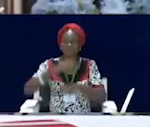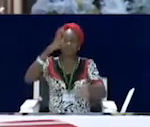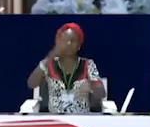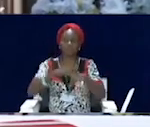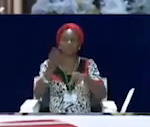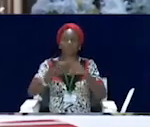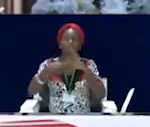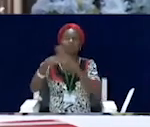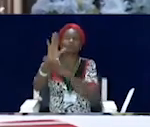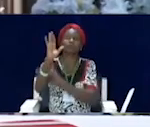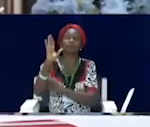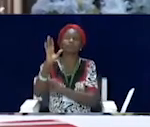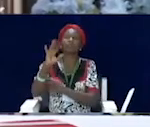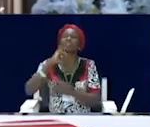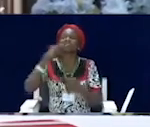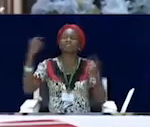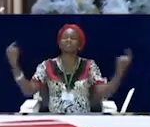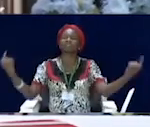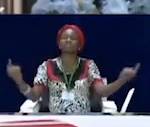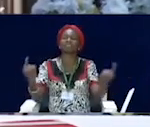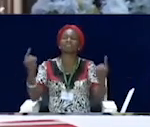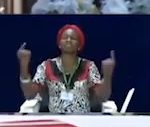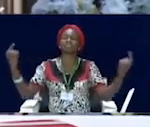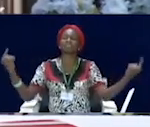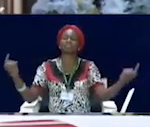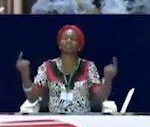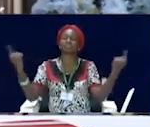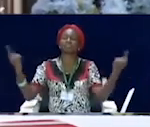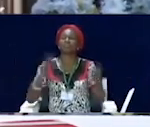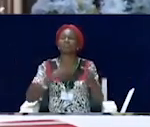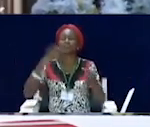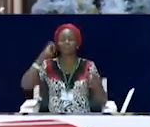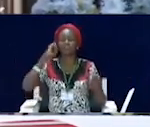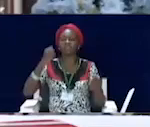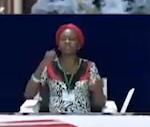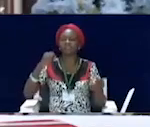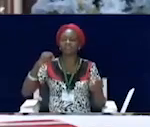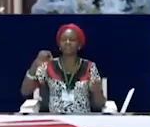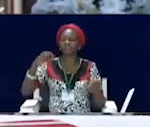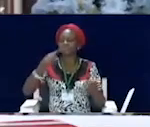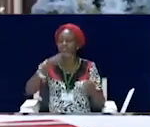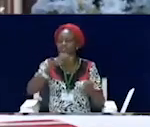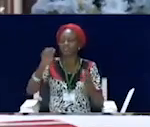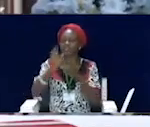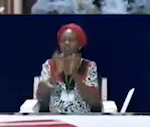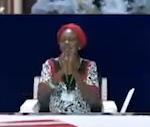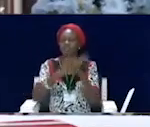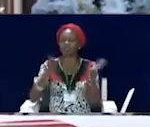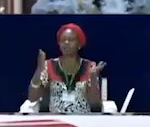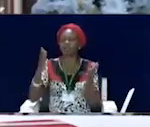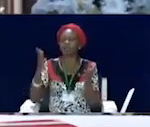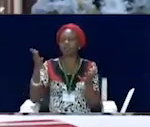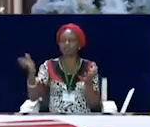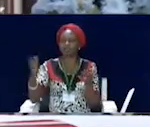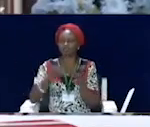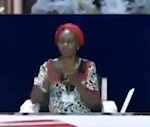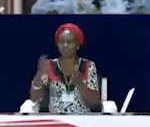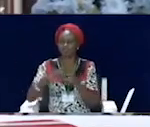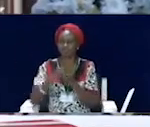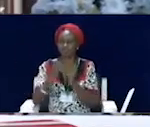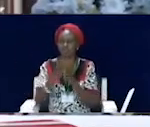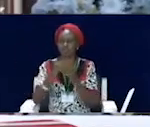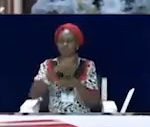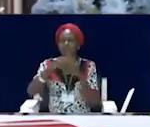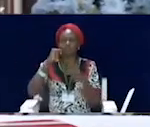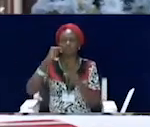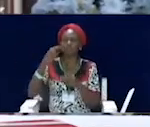God is sin. And he quoted the Bible passage. It's there, it's in my note. When she